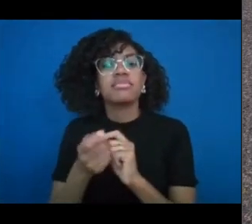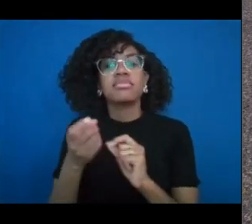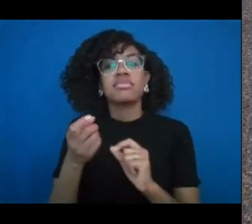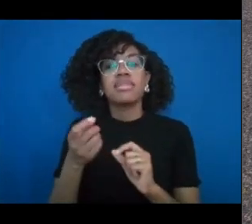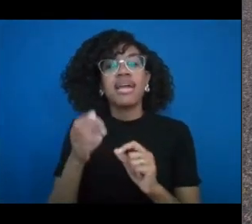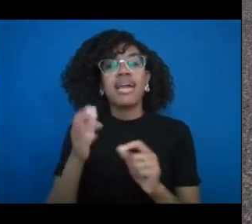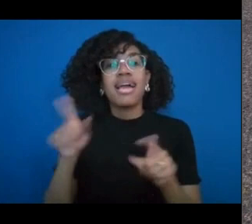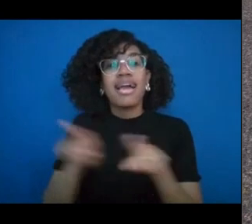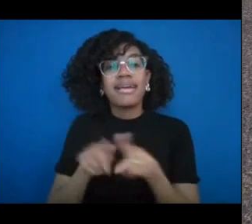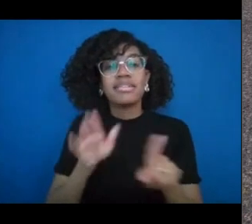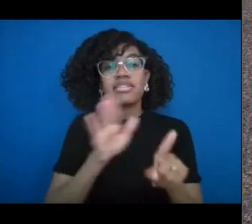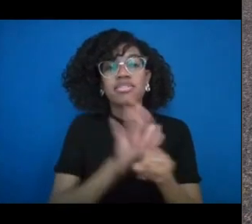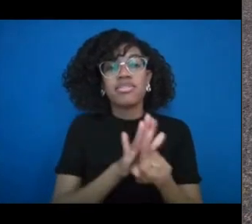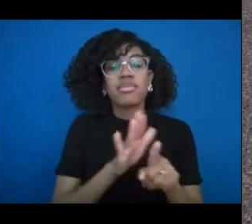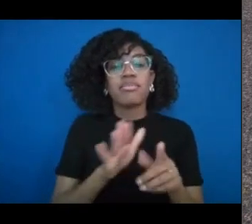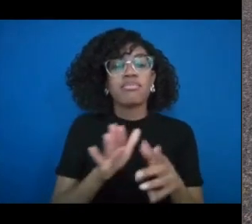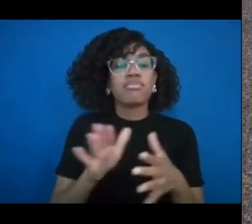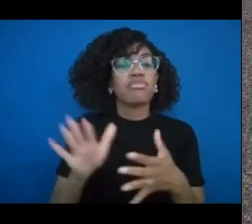climate resilience.